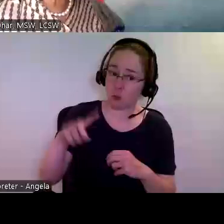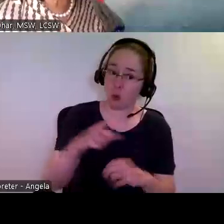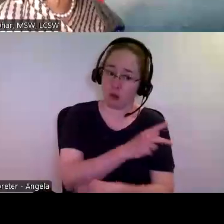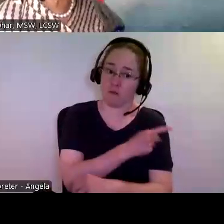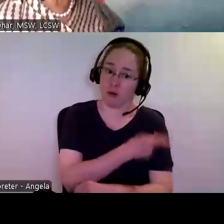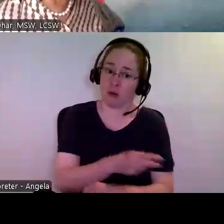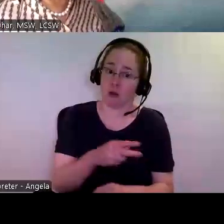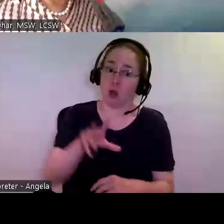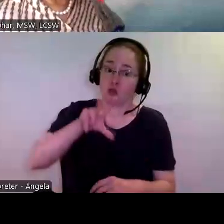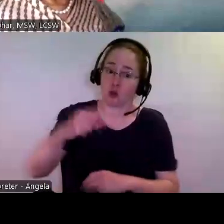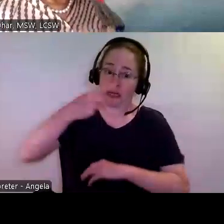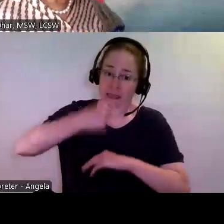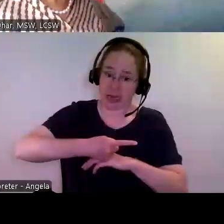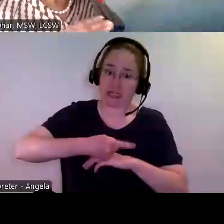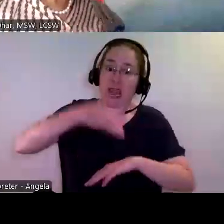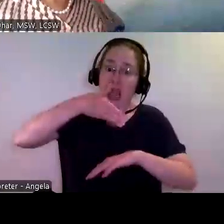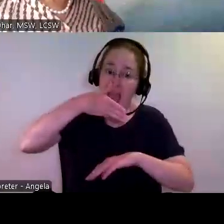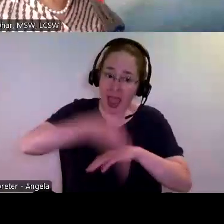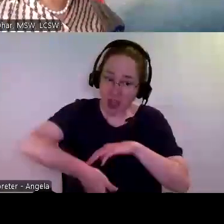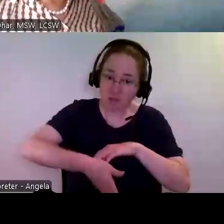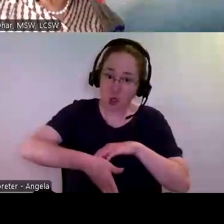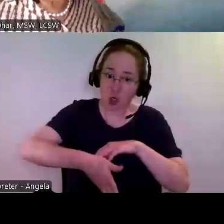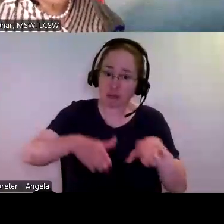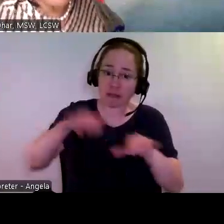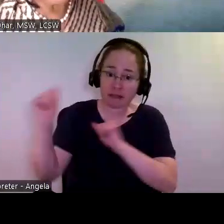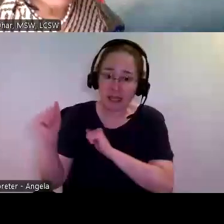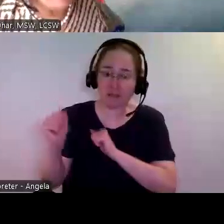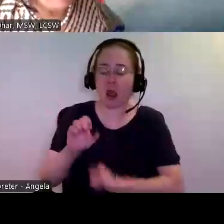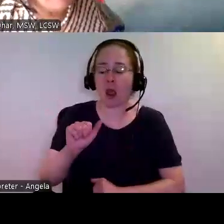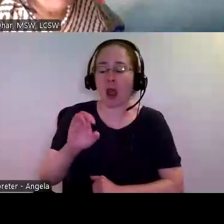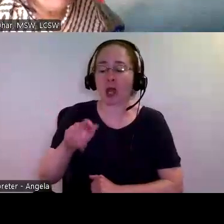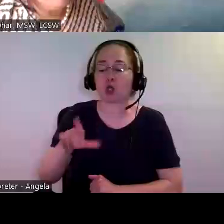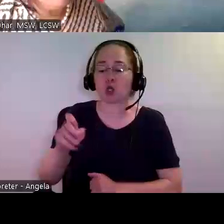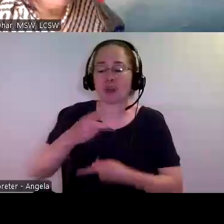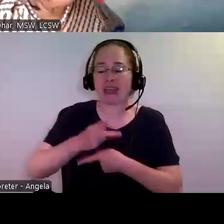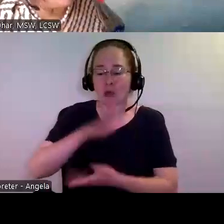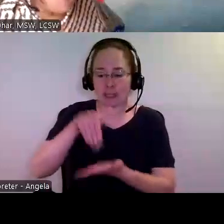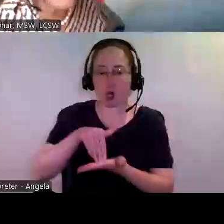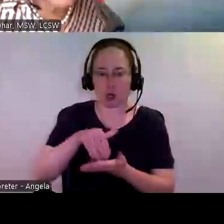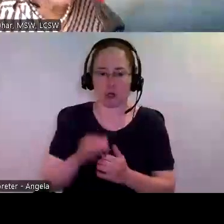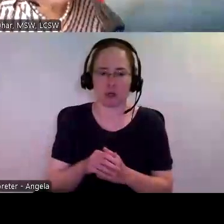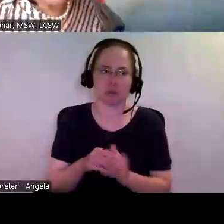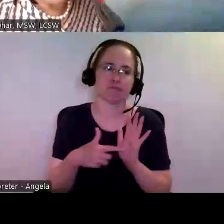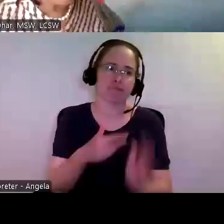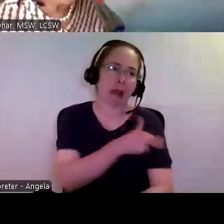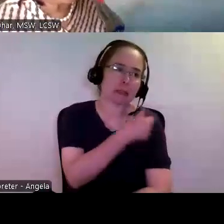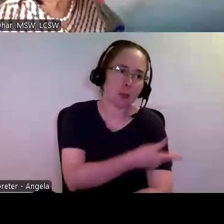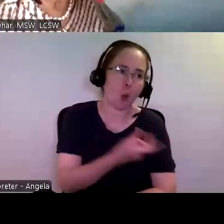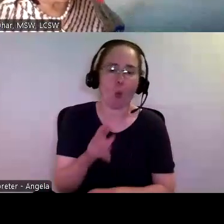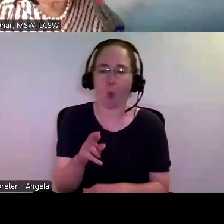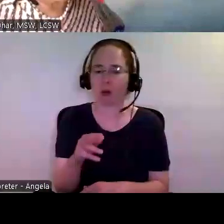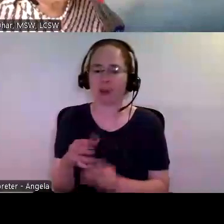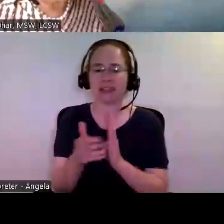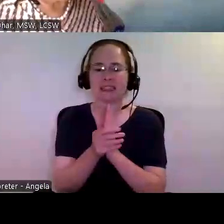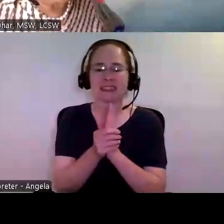for 30 days after discharge from an acute care setting, like from a hospital or even a